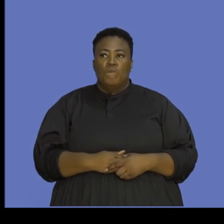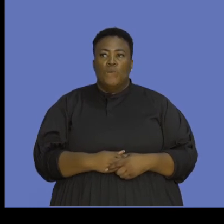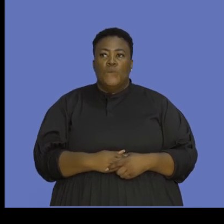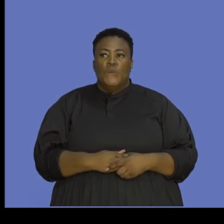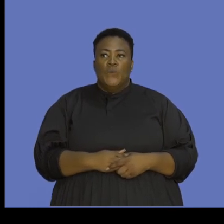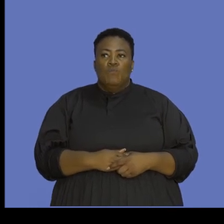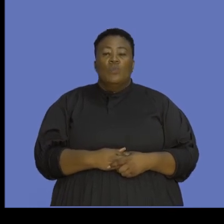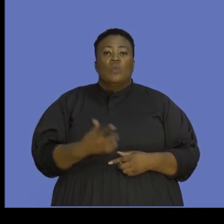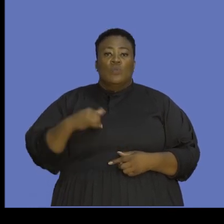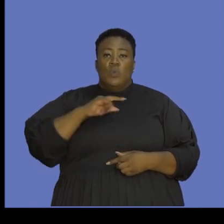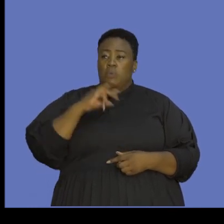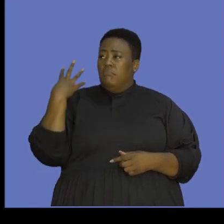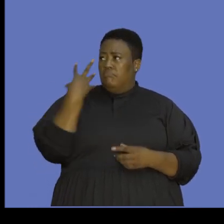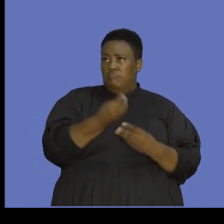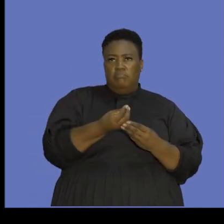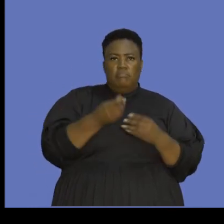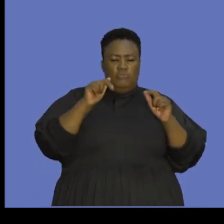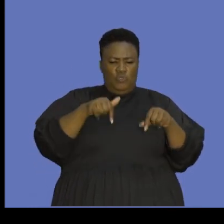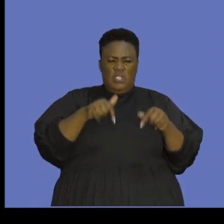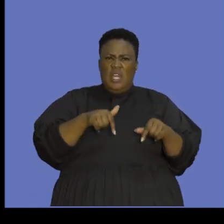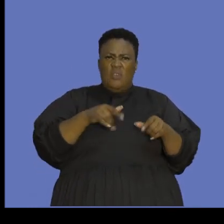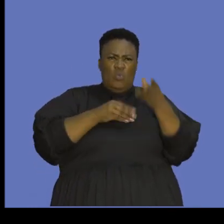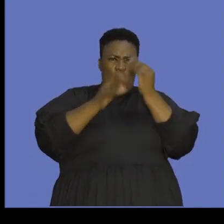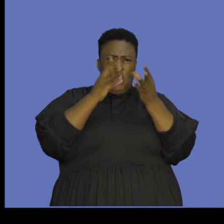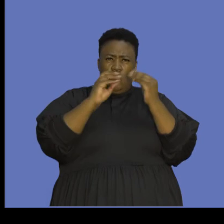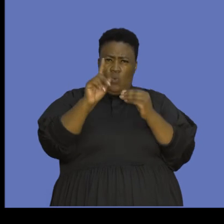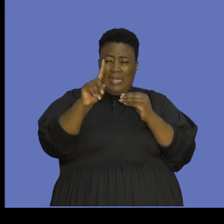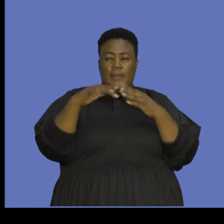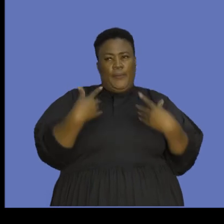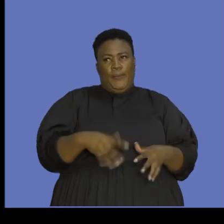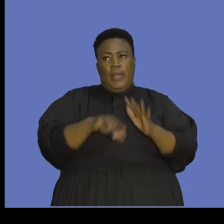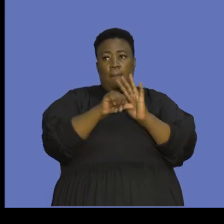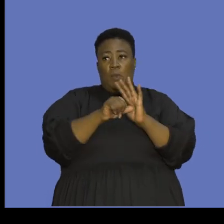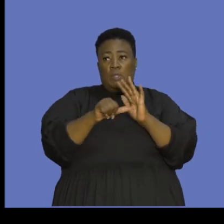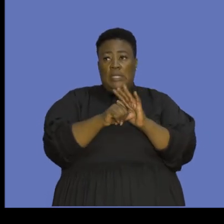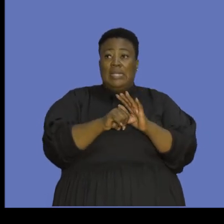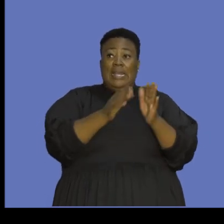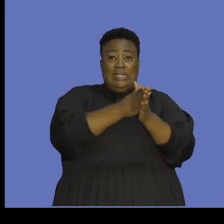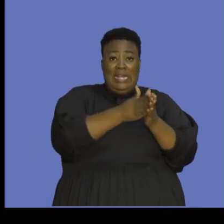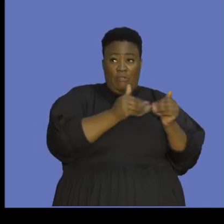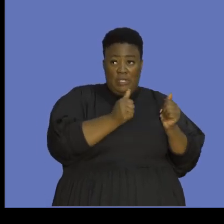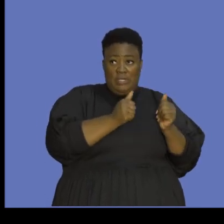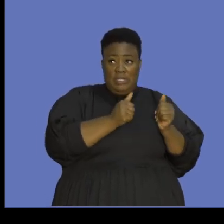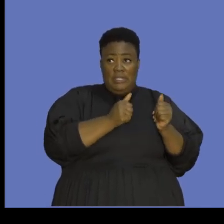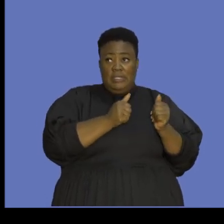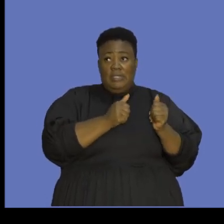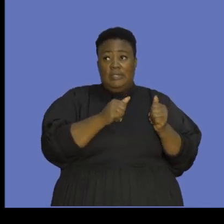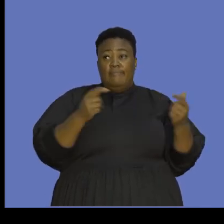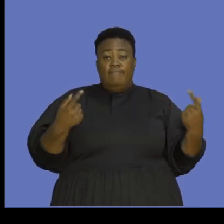So, what have we learnt today? And this is very important.